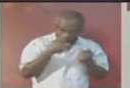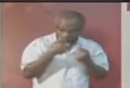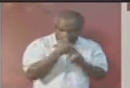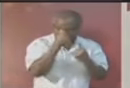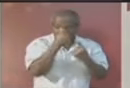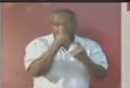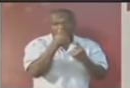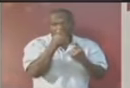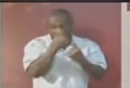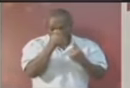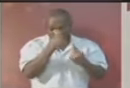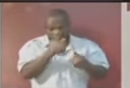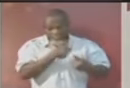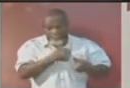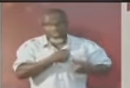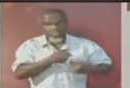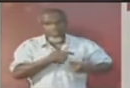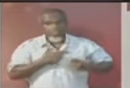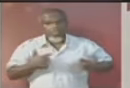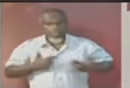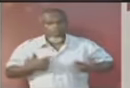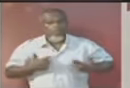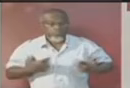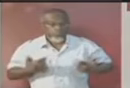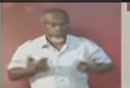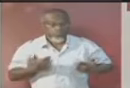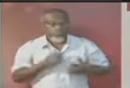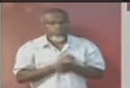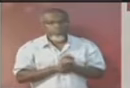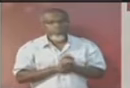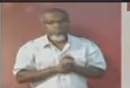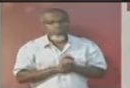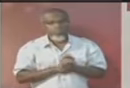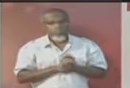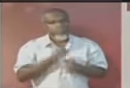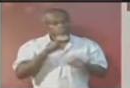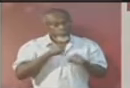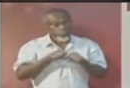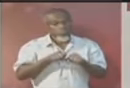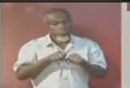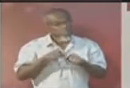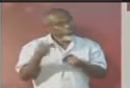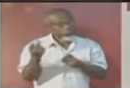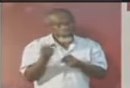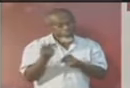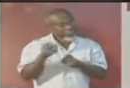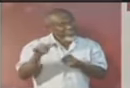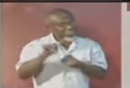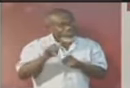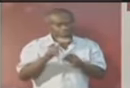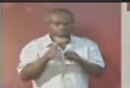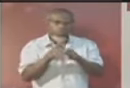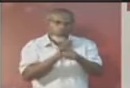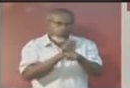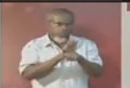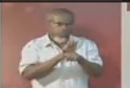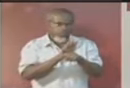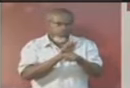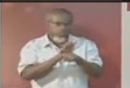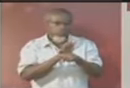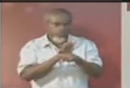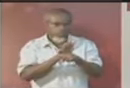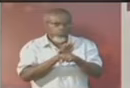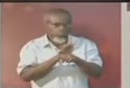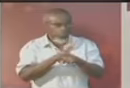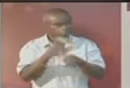our clotting system works. So in that regard, COVID as well causes clotting thrombotic events. So both of them